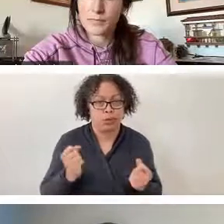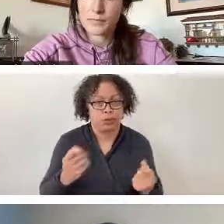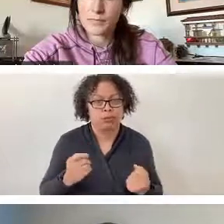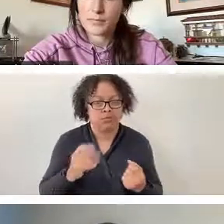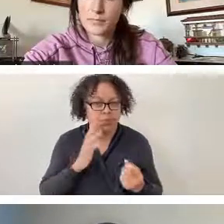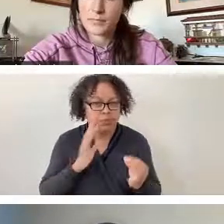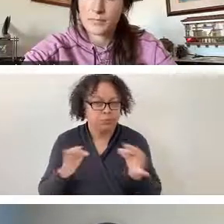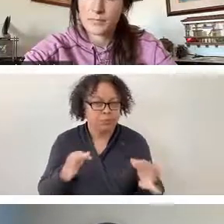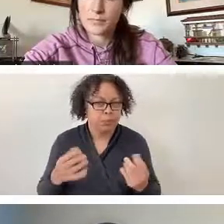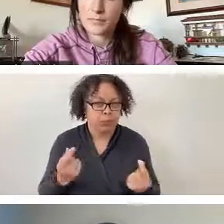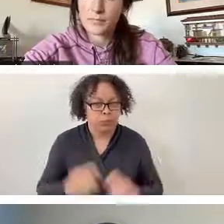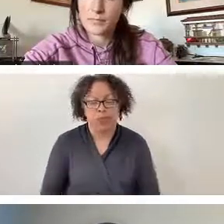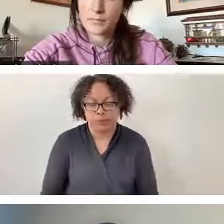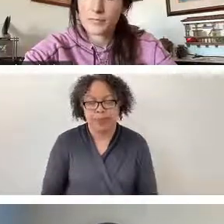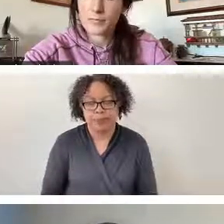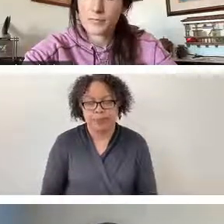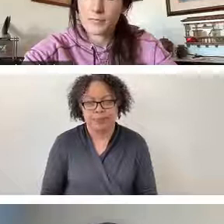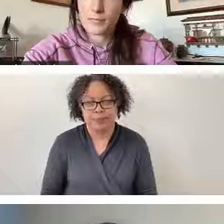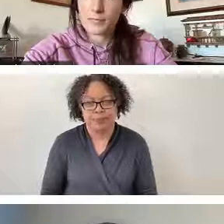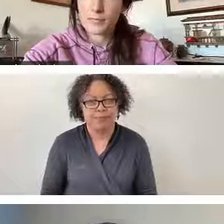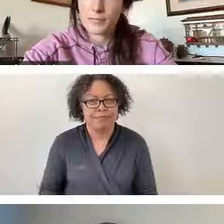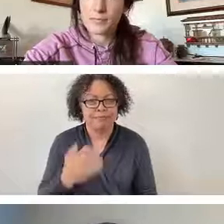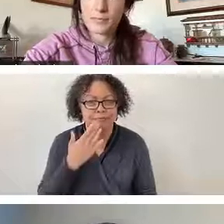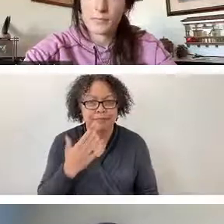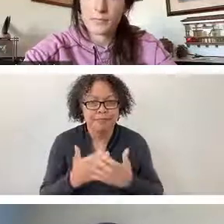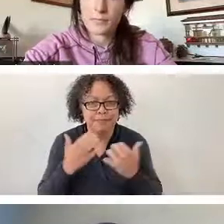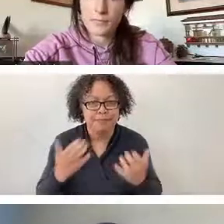today. Okay, thank you so much.